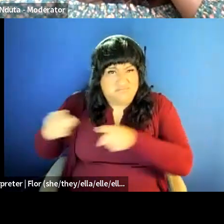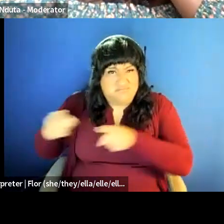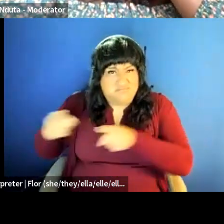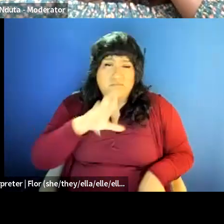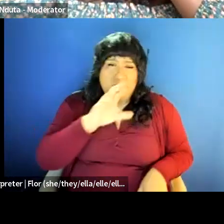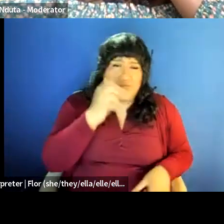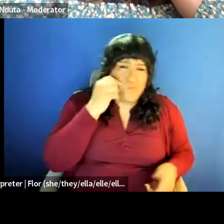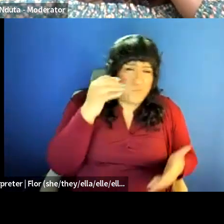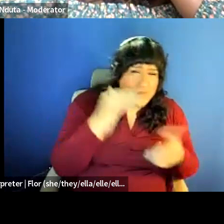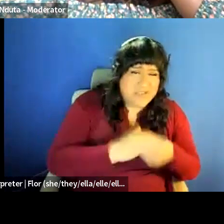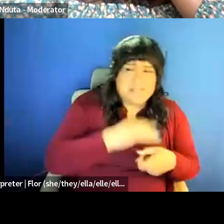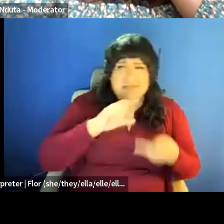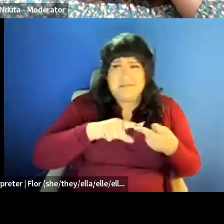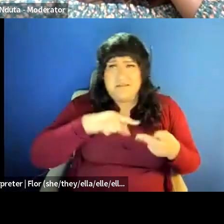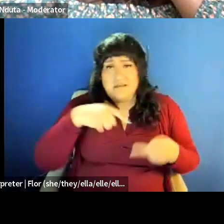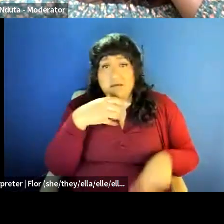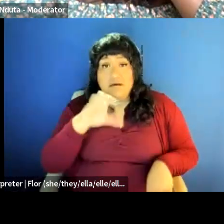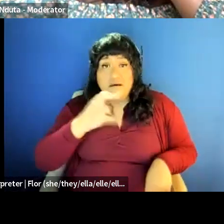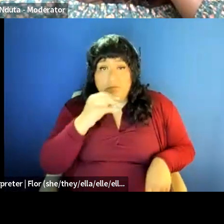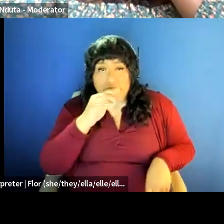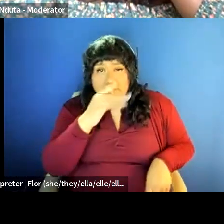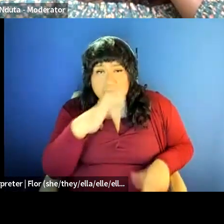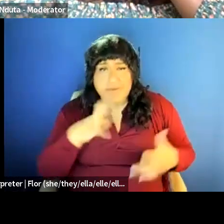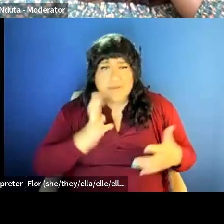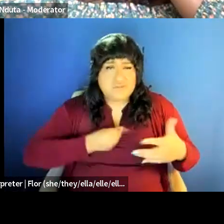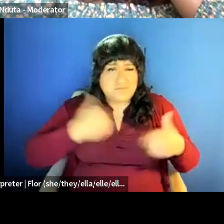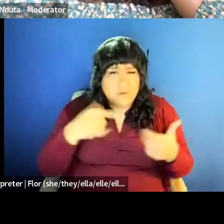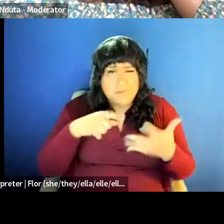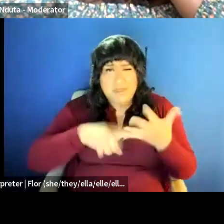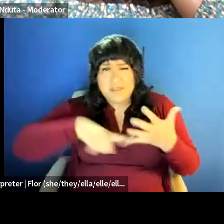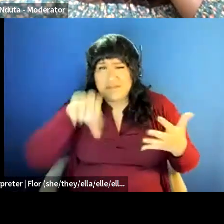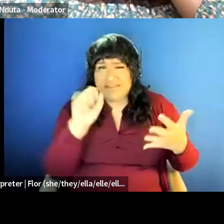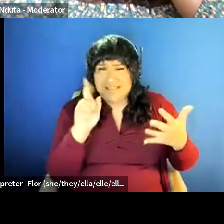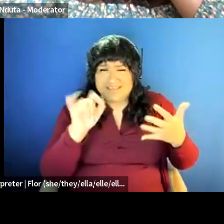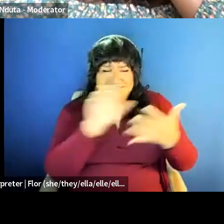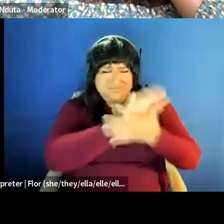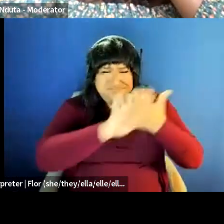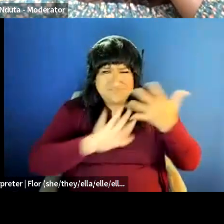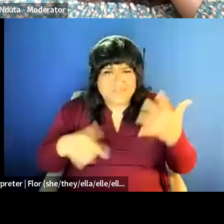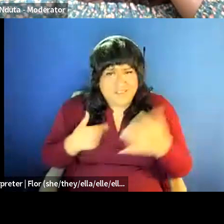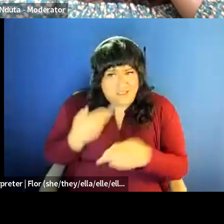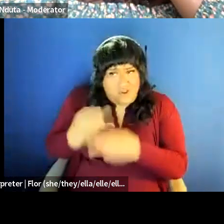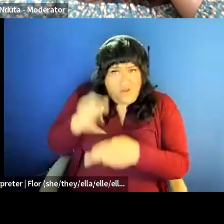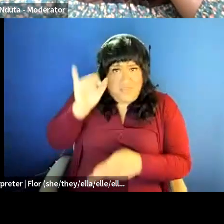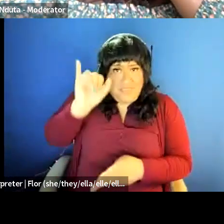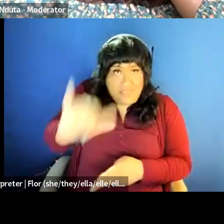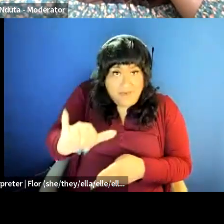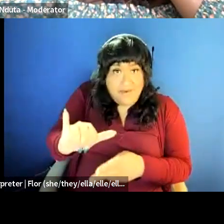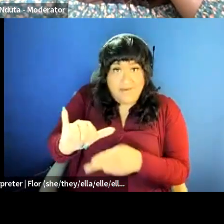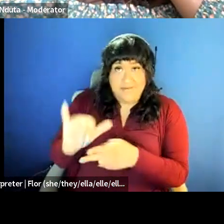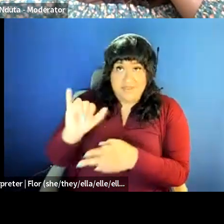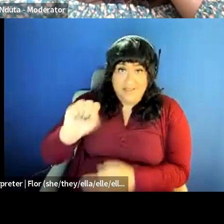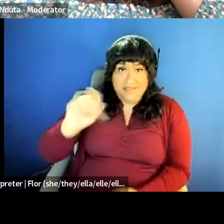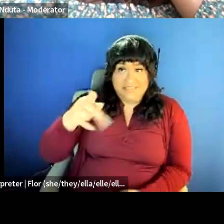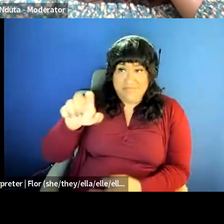is trans. Like, let's call a spade, because then, you know, all these progressive folks who are thinking they're doing good, when you tell them what